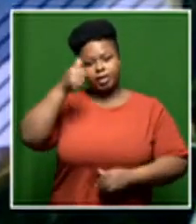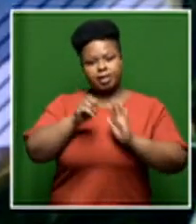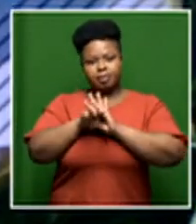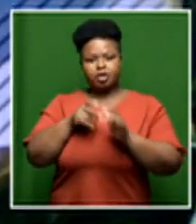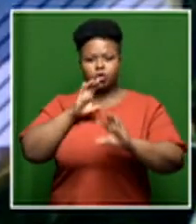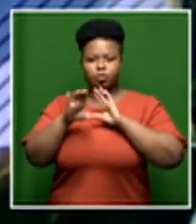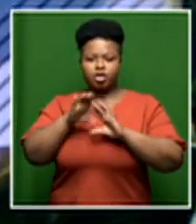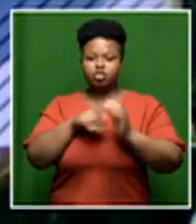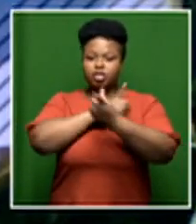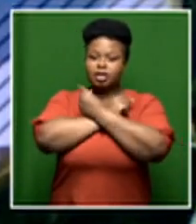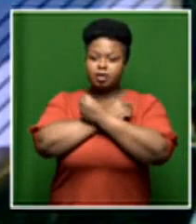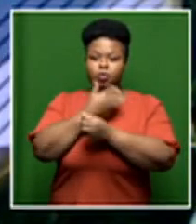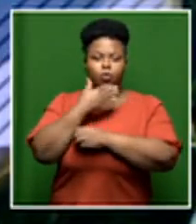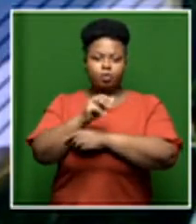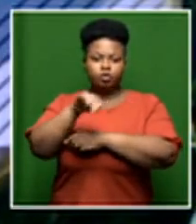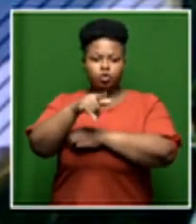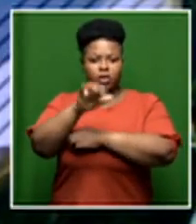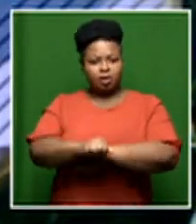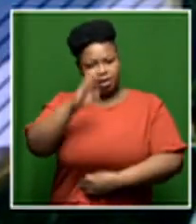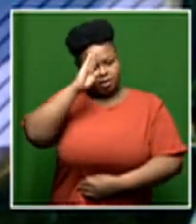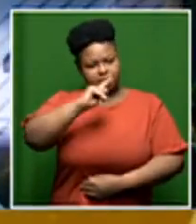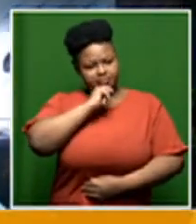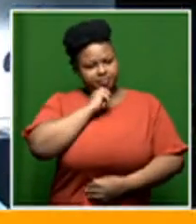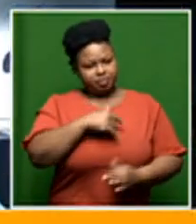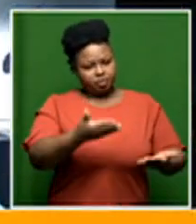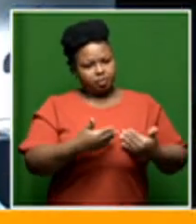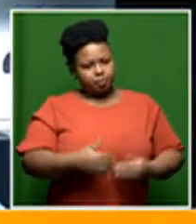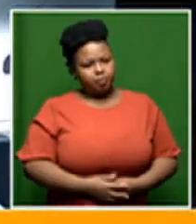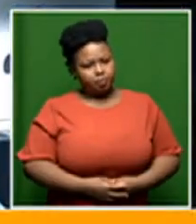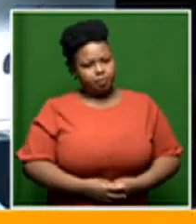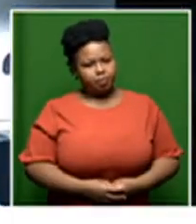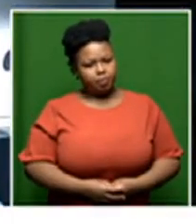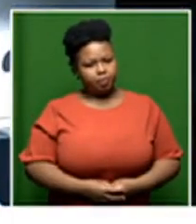and communications at the club, Sisa Majola. A very good morning and welcome to Morning Live.